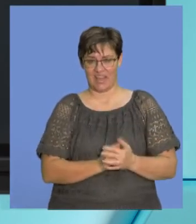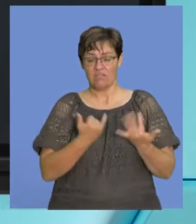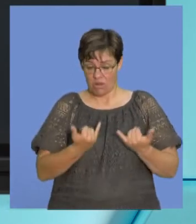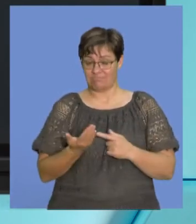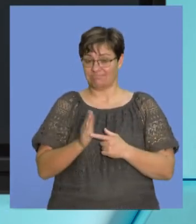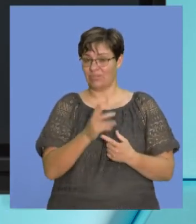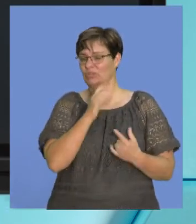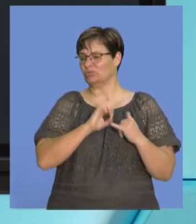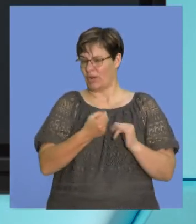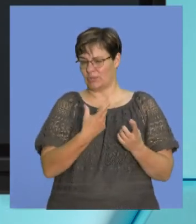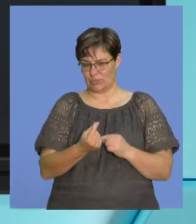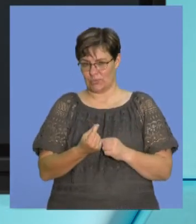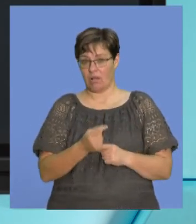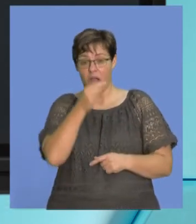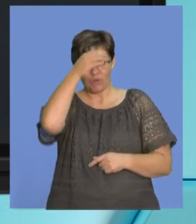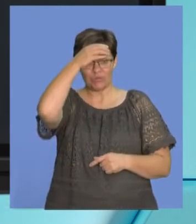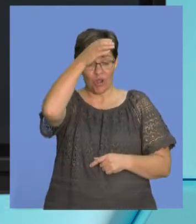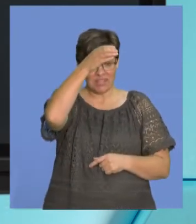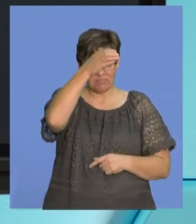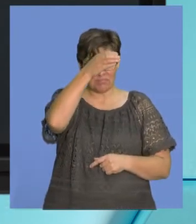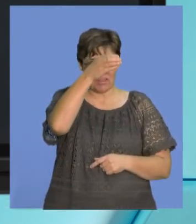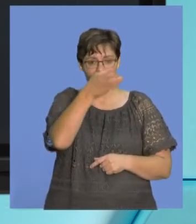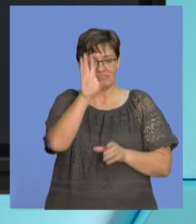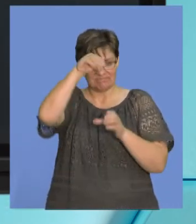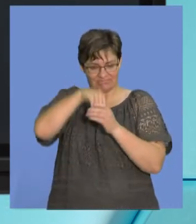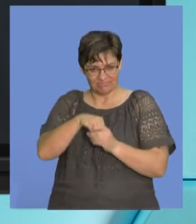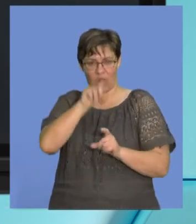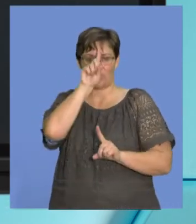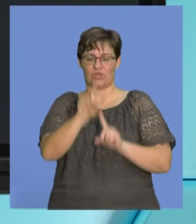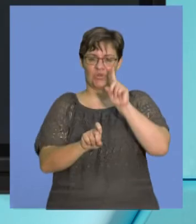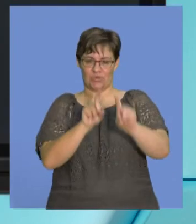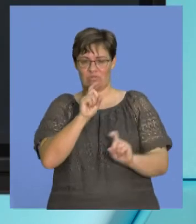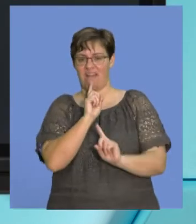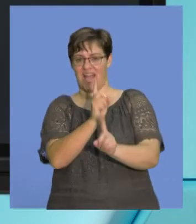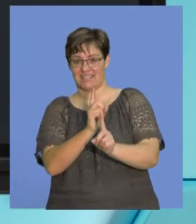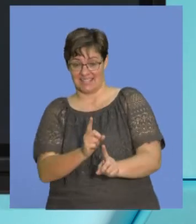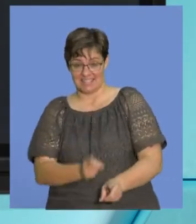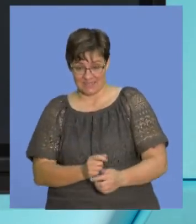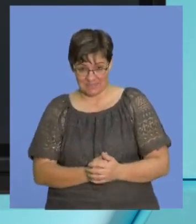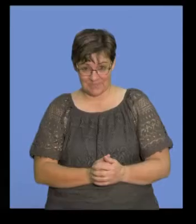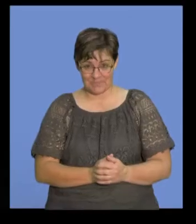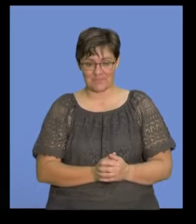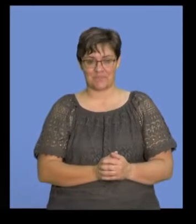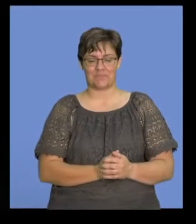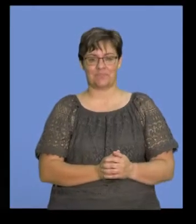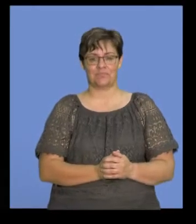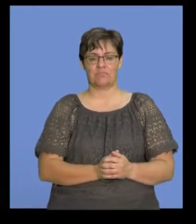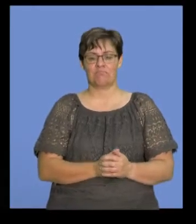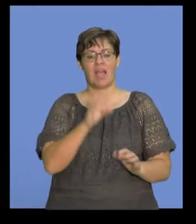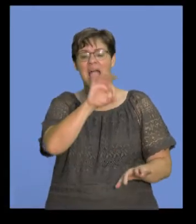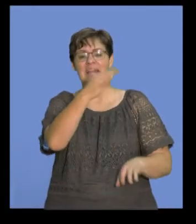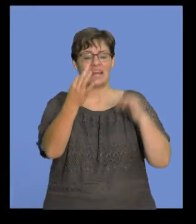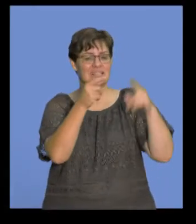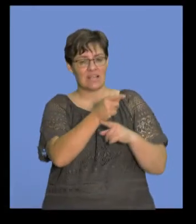that, and we're going to try and apply that concept to a few questions that I've put into these slides. So the analysis